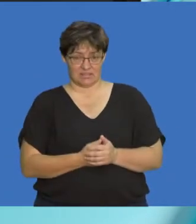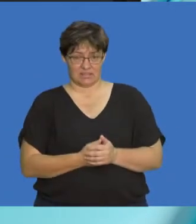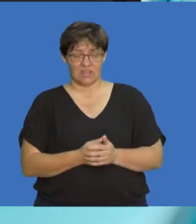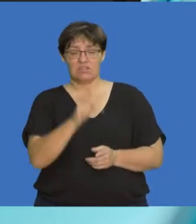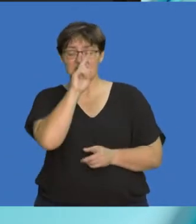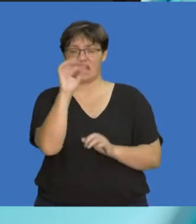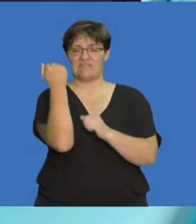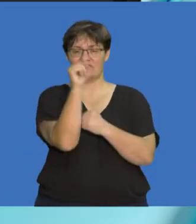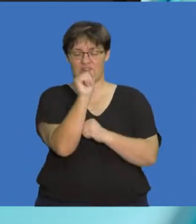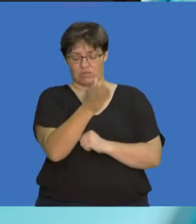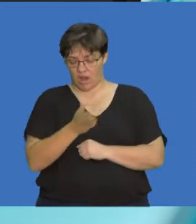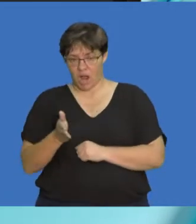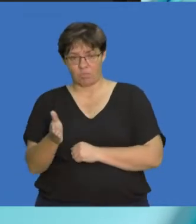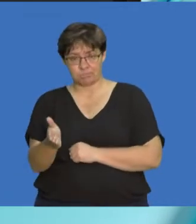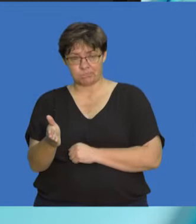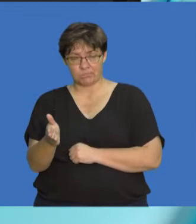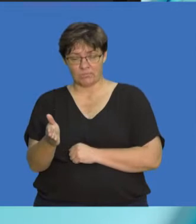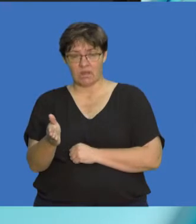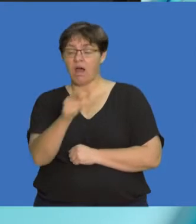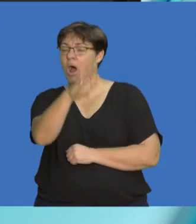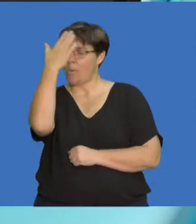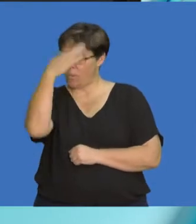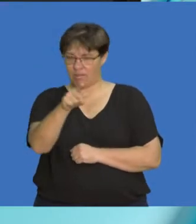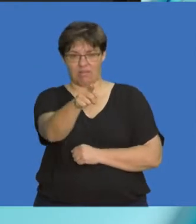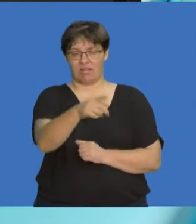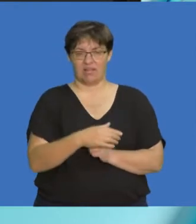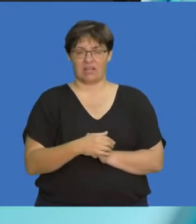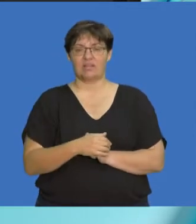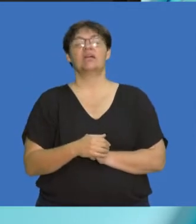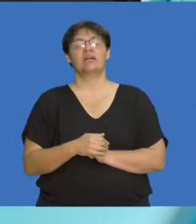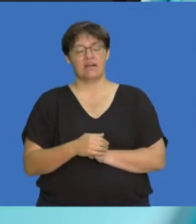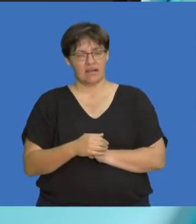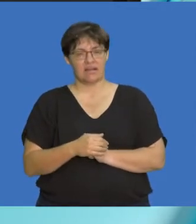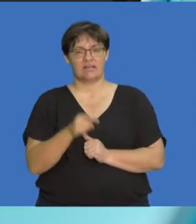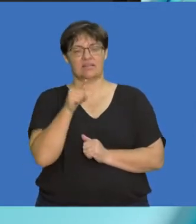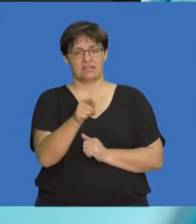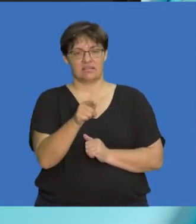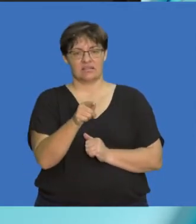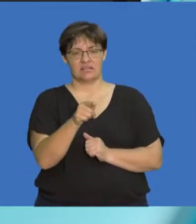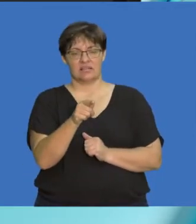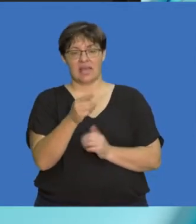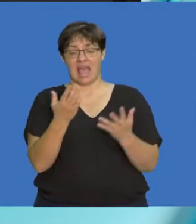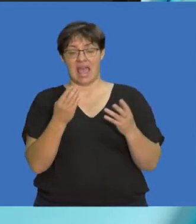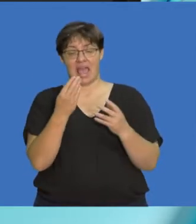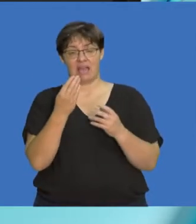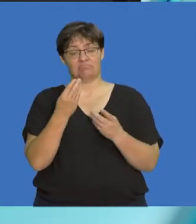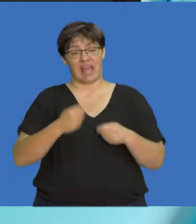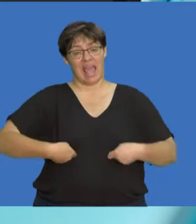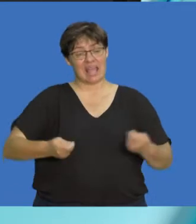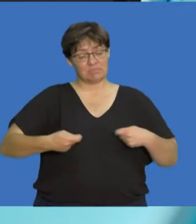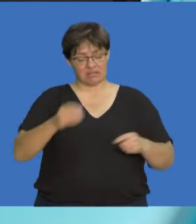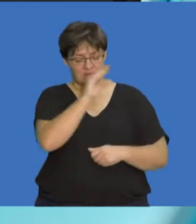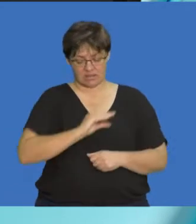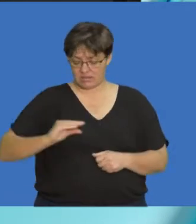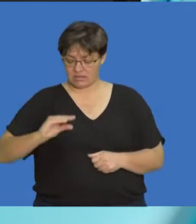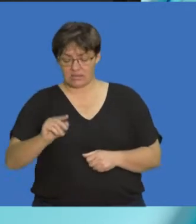factory alongside it, you must know for sure that that component or that expense has to be allocated to